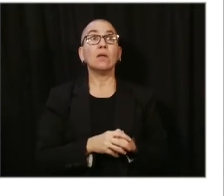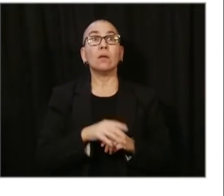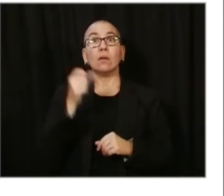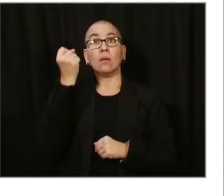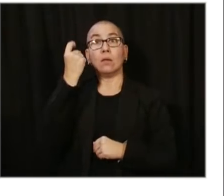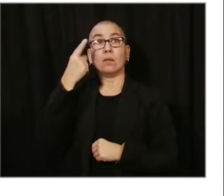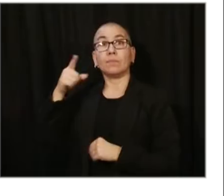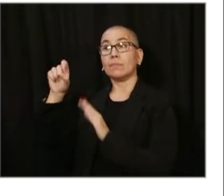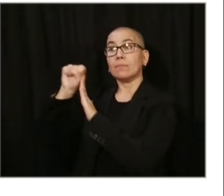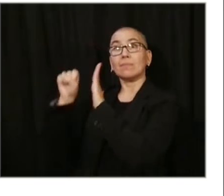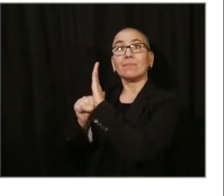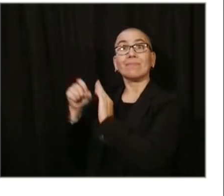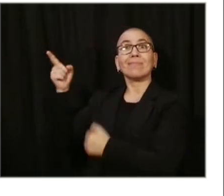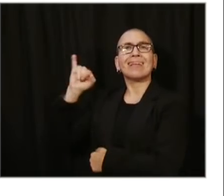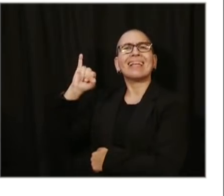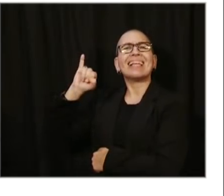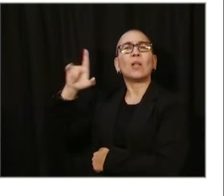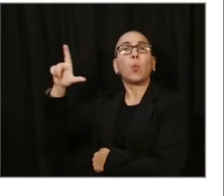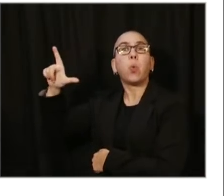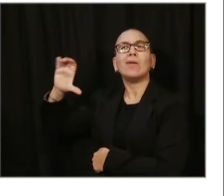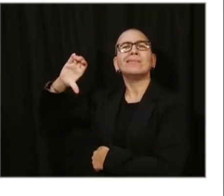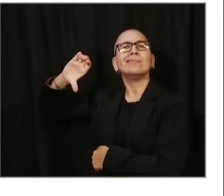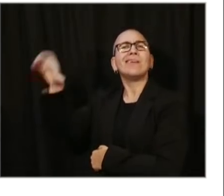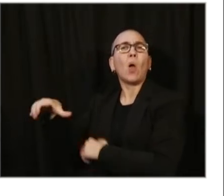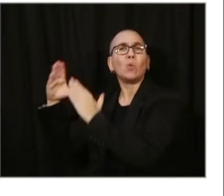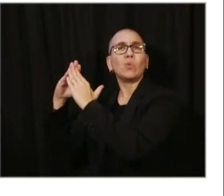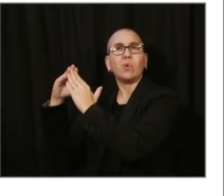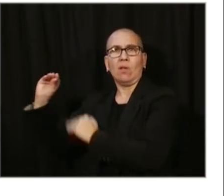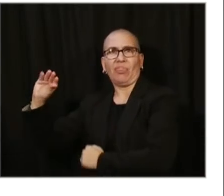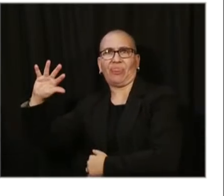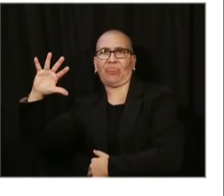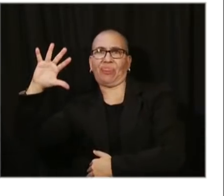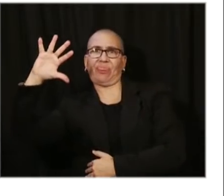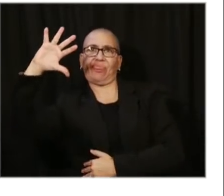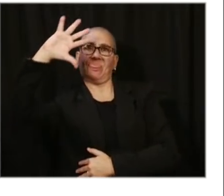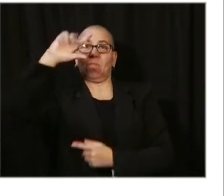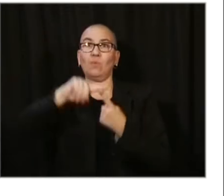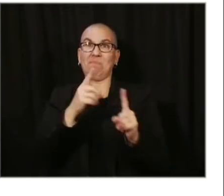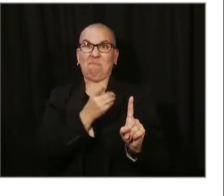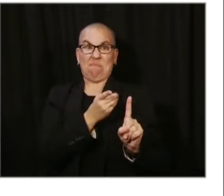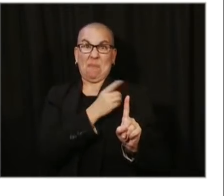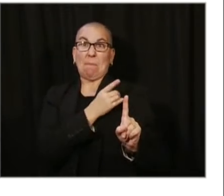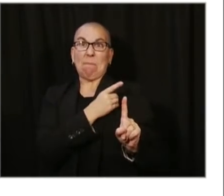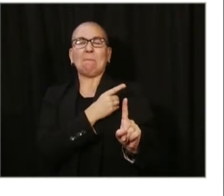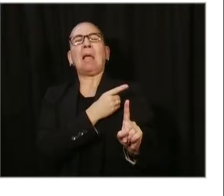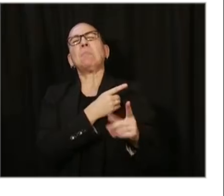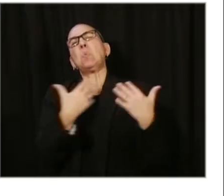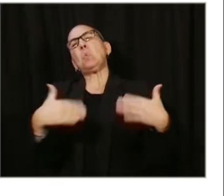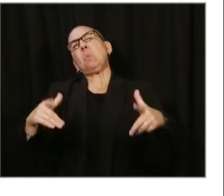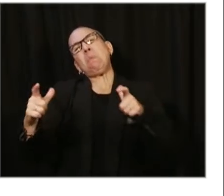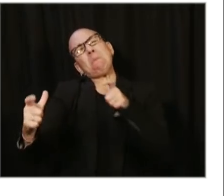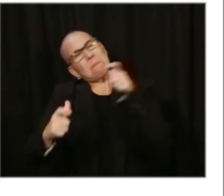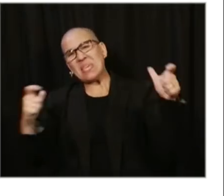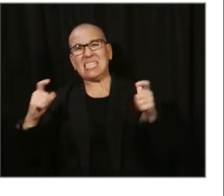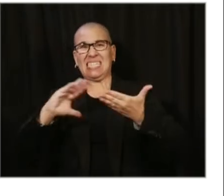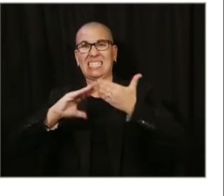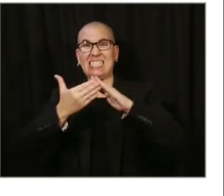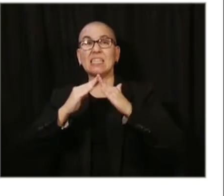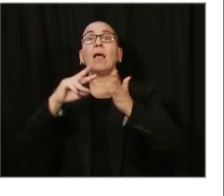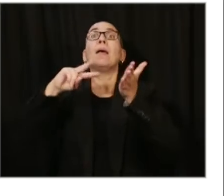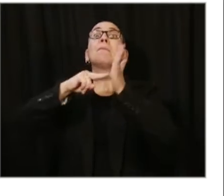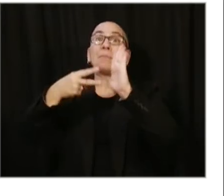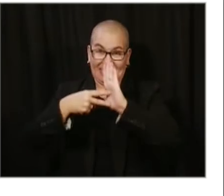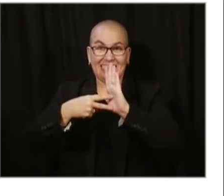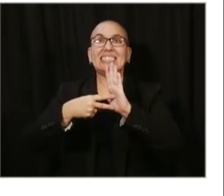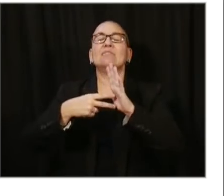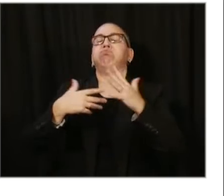and Chicago area, Minneapolis is the largest urban area, bigger than about 2 times bigger than Milwaukee. And if you look at surrounding